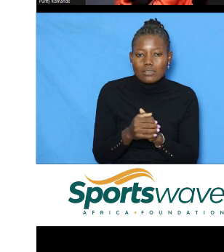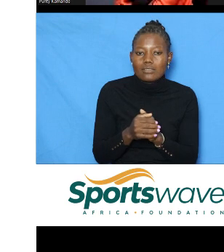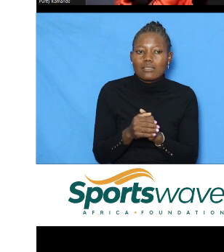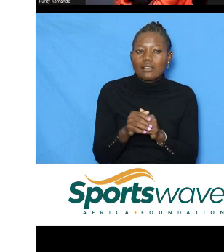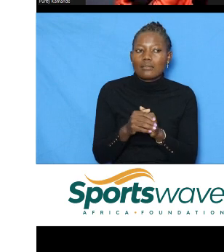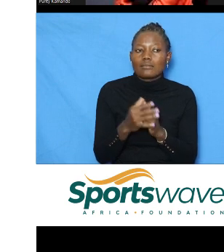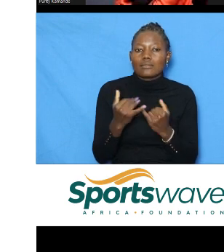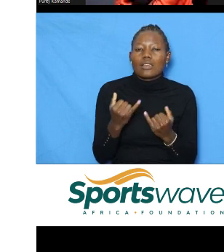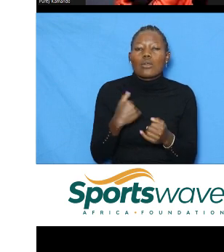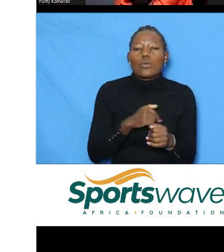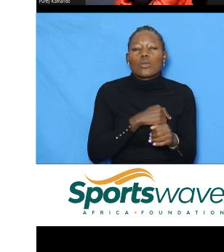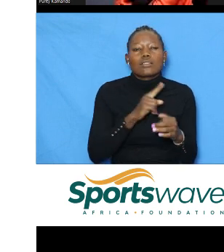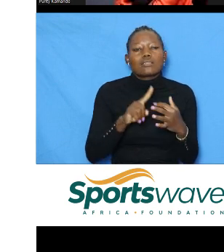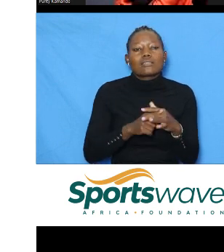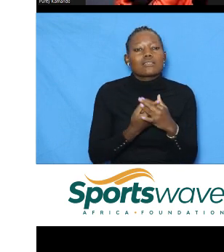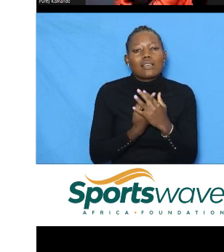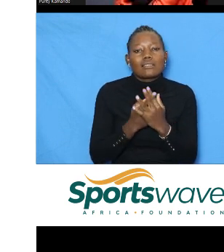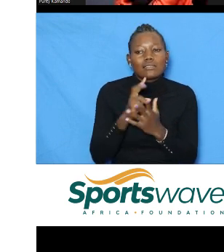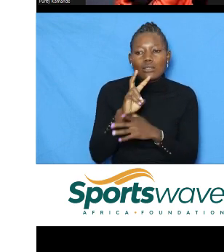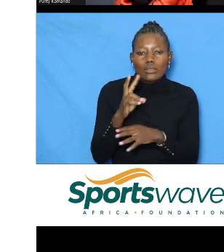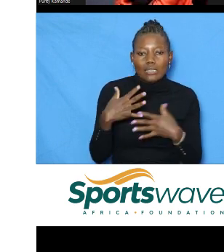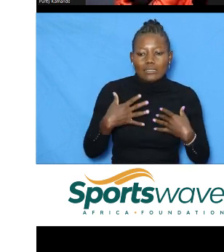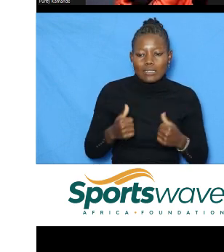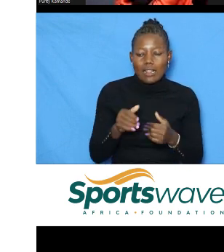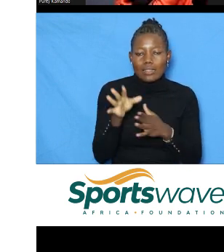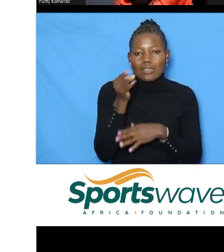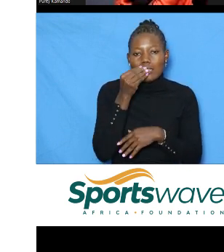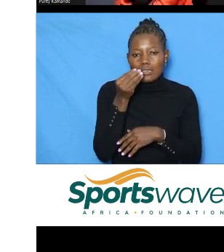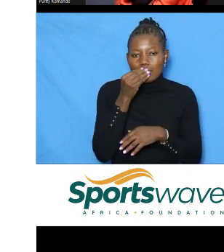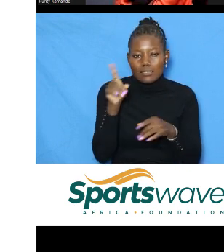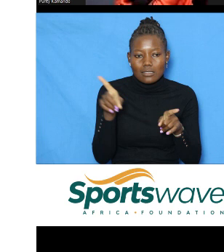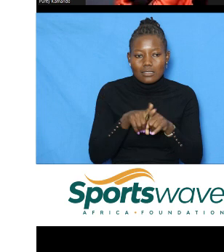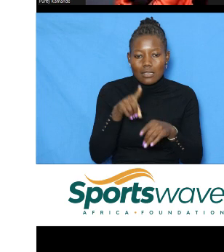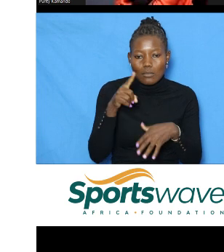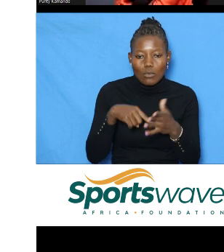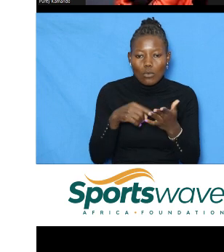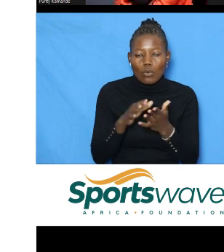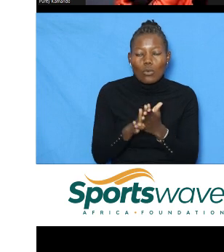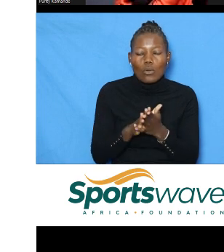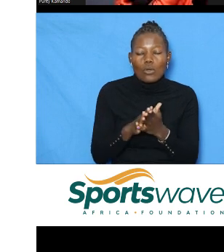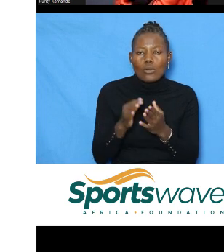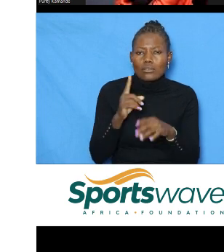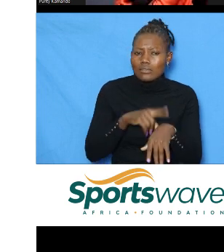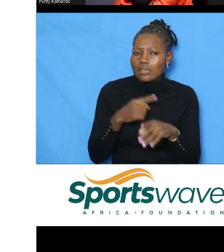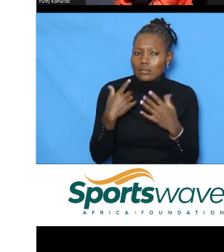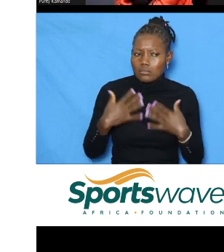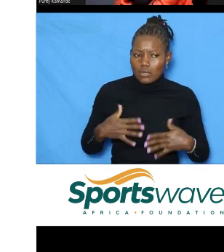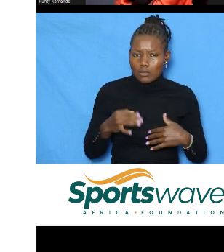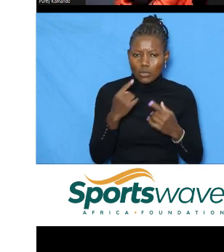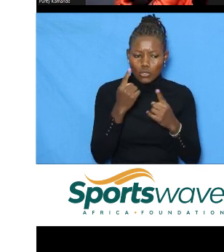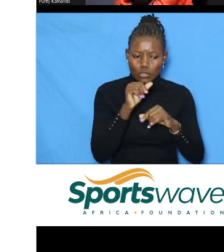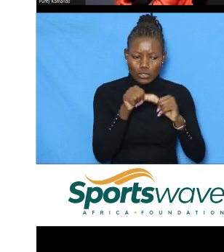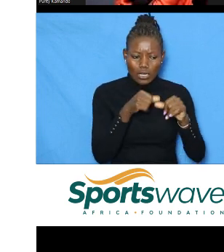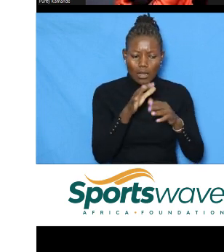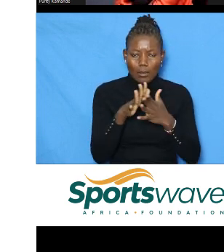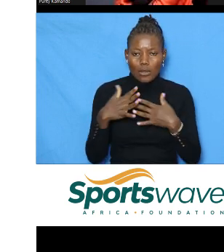start by just looking at what is healthy eating, or what constitutes of, when people talk of healthy eating, what is it that